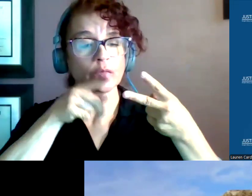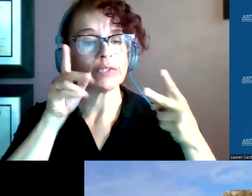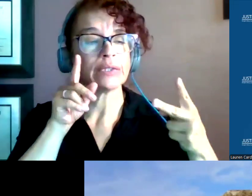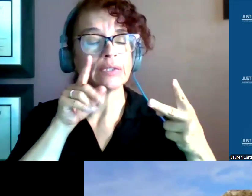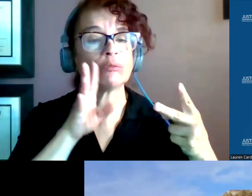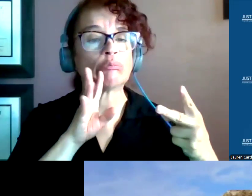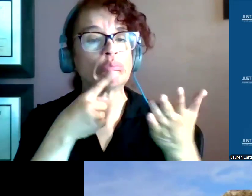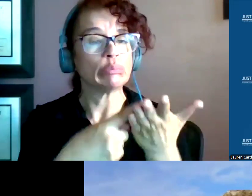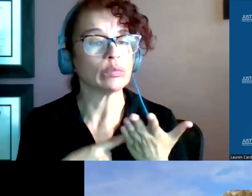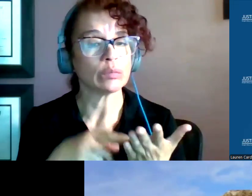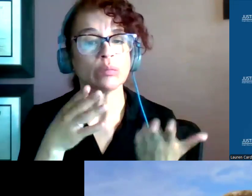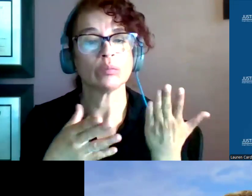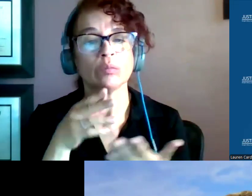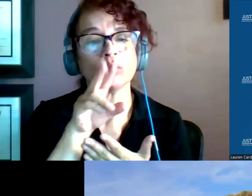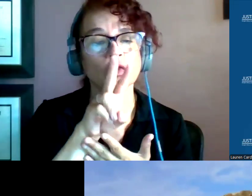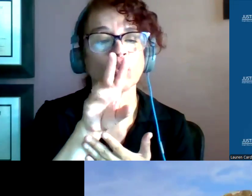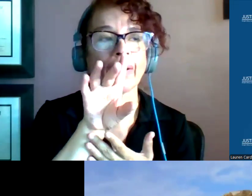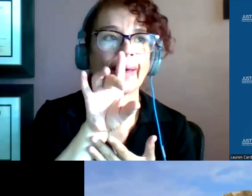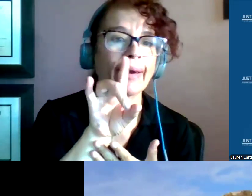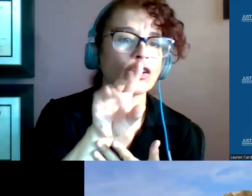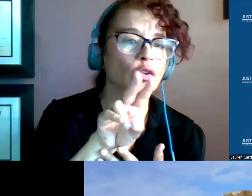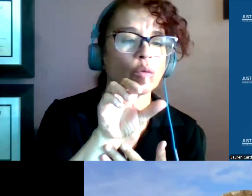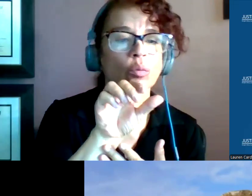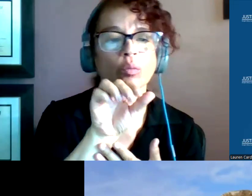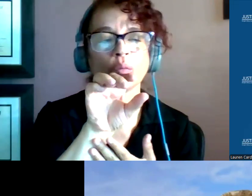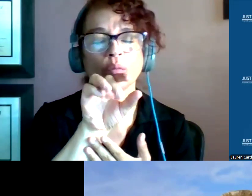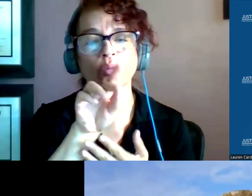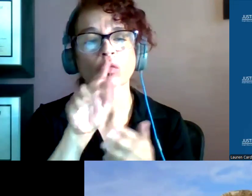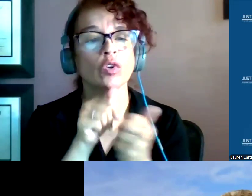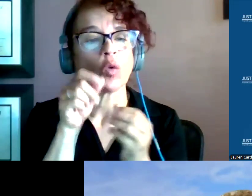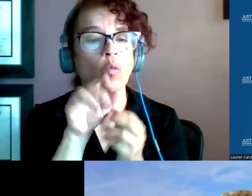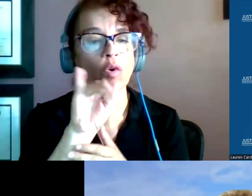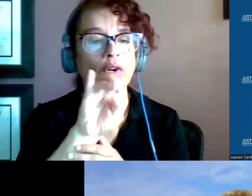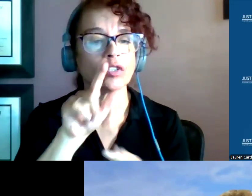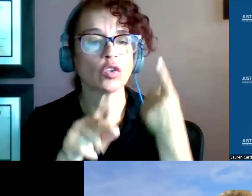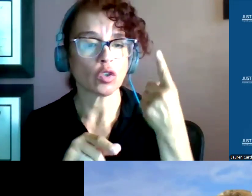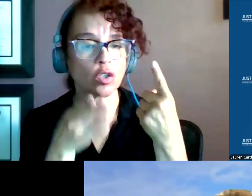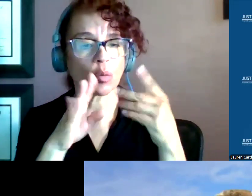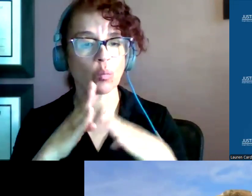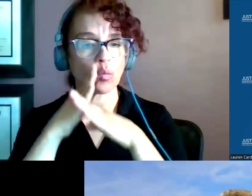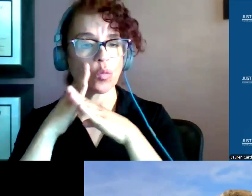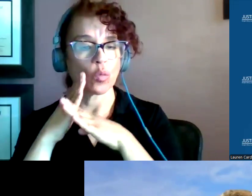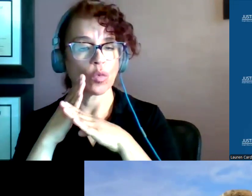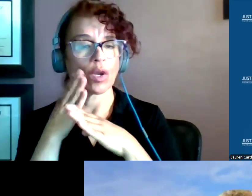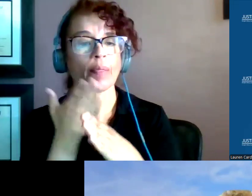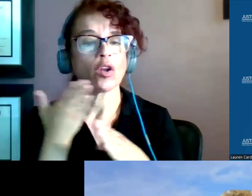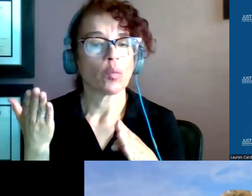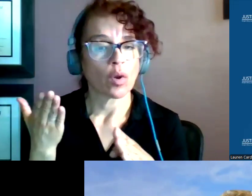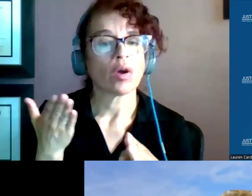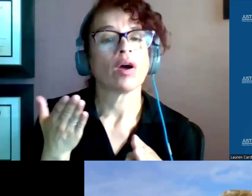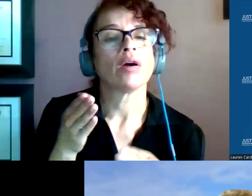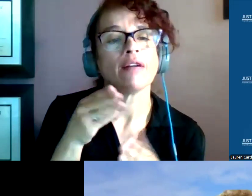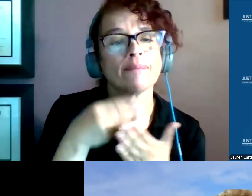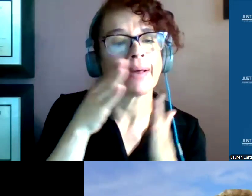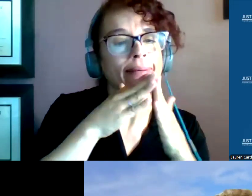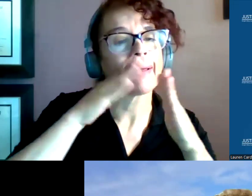it was AB 282. So this furthers Initiative 1 by protecting the supply of private